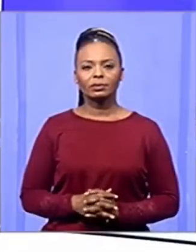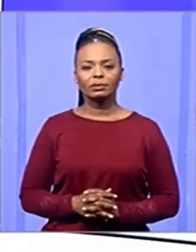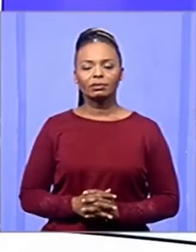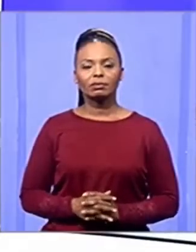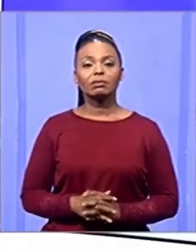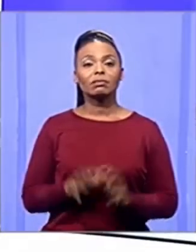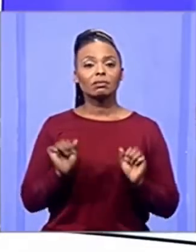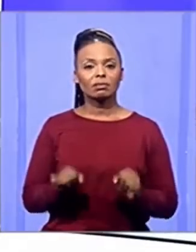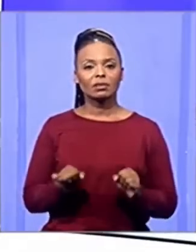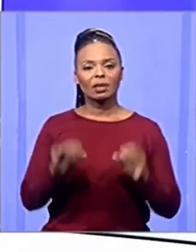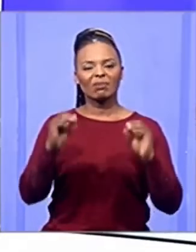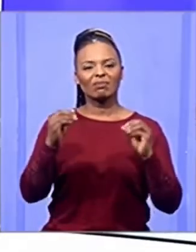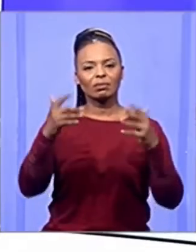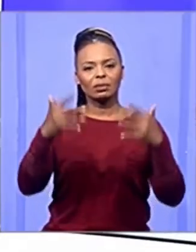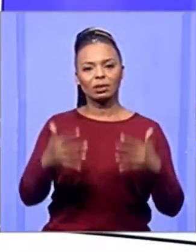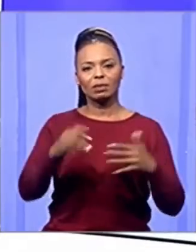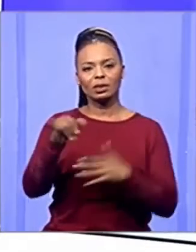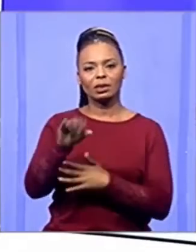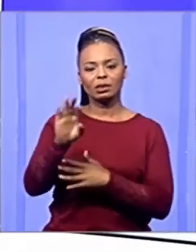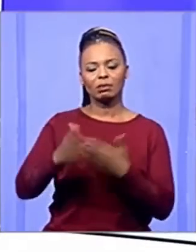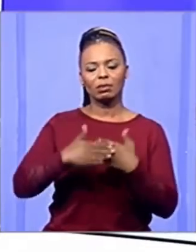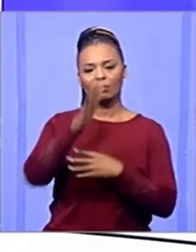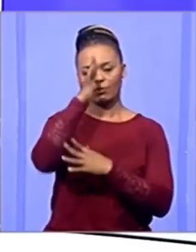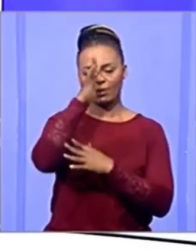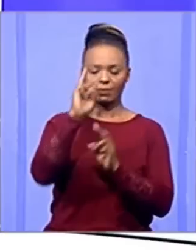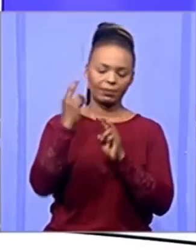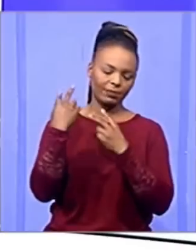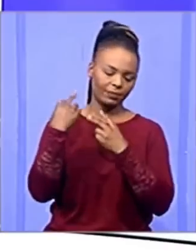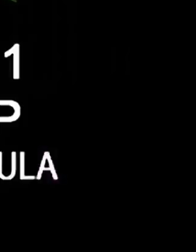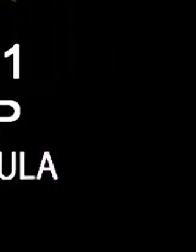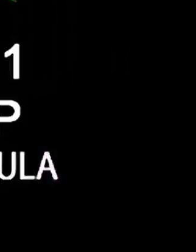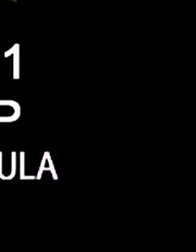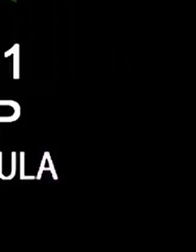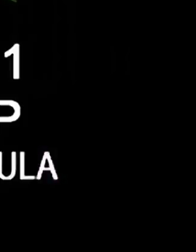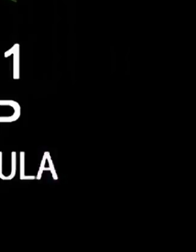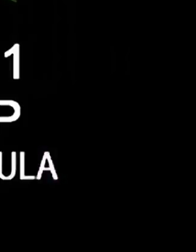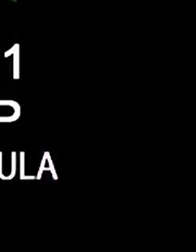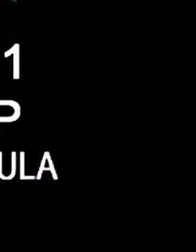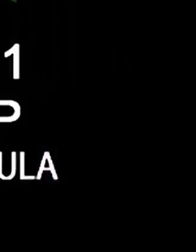Jole ha re boneng hore be baraka e sebeditse jwang JC ne kwala hore ya bohlano.